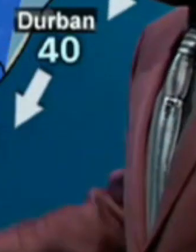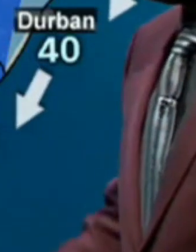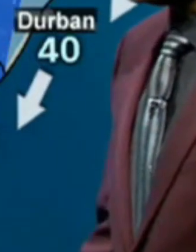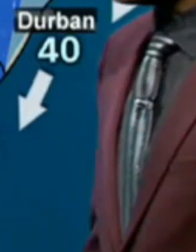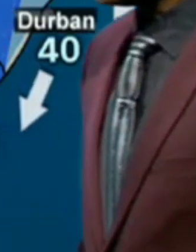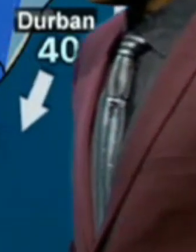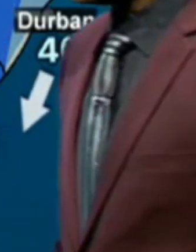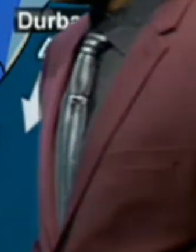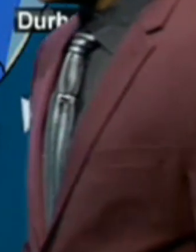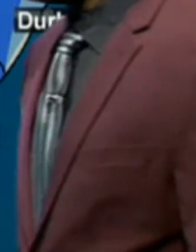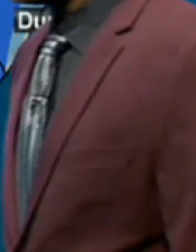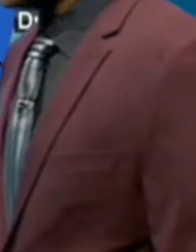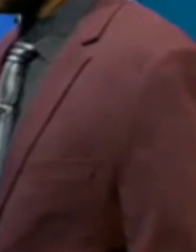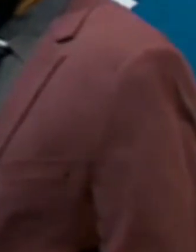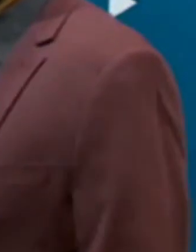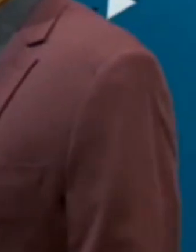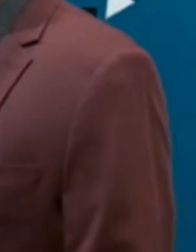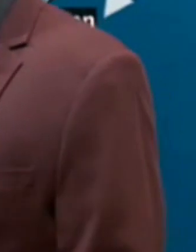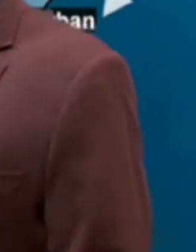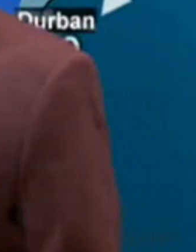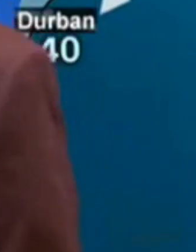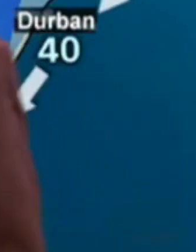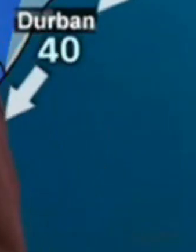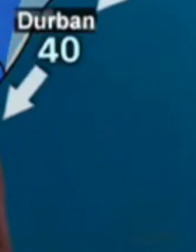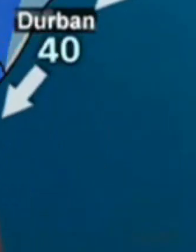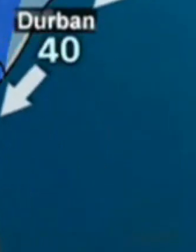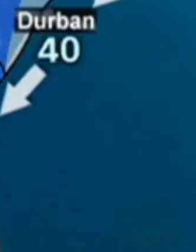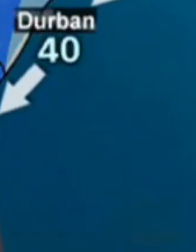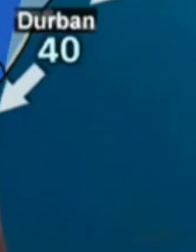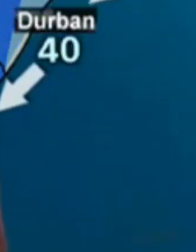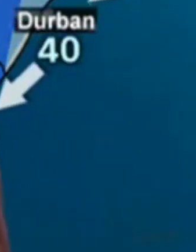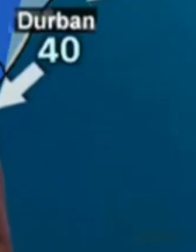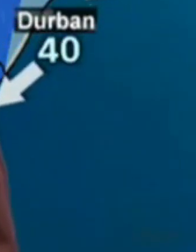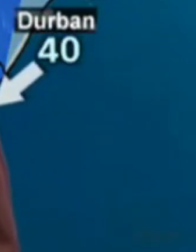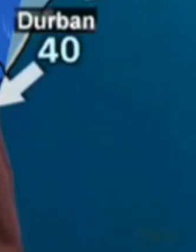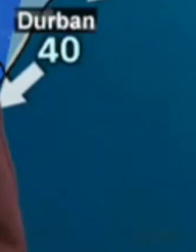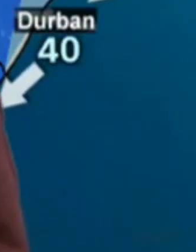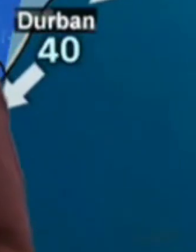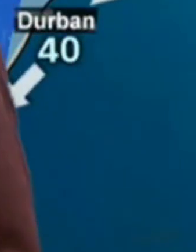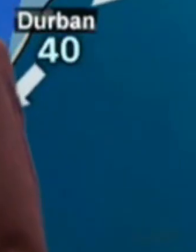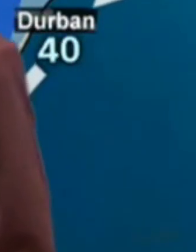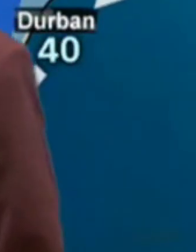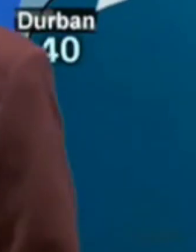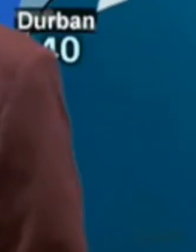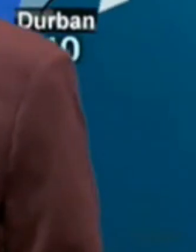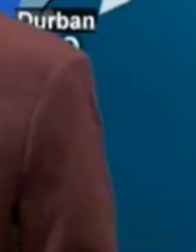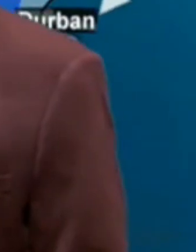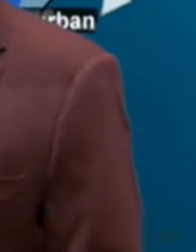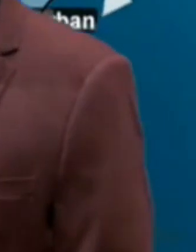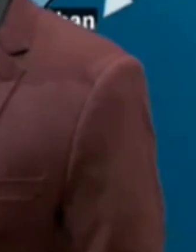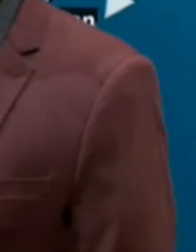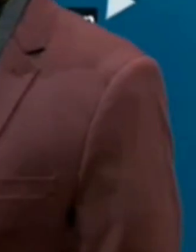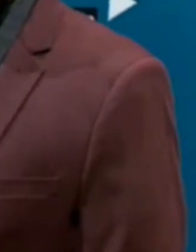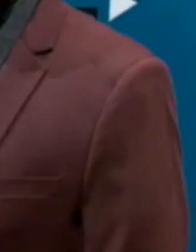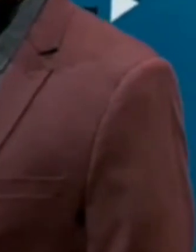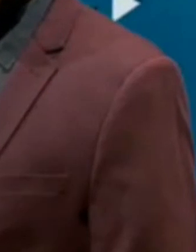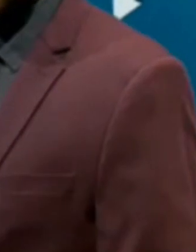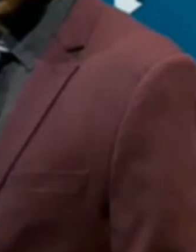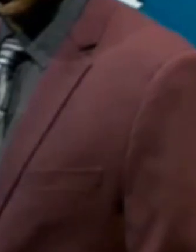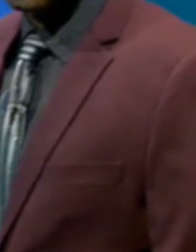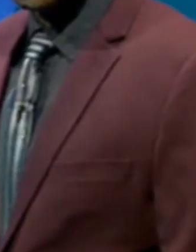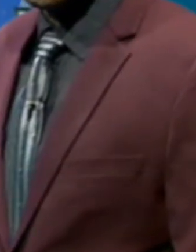gabelo pula e tla ba tše di botse ge re lebelela go jana ka dikarolong tša ka bo Cape Town re bona gabotse na fela lephutula moya go tonya le kgeregela ka dikarolong tše a re